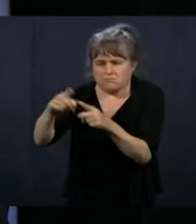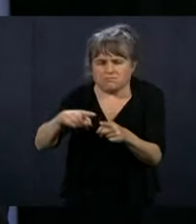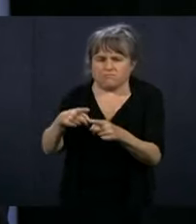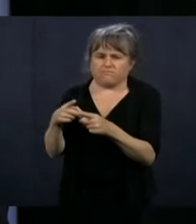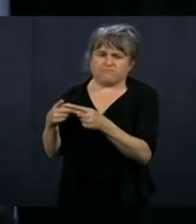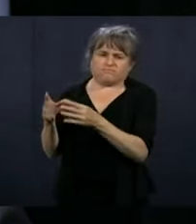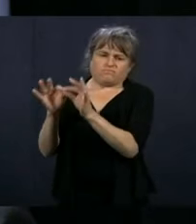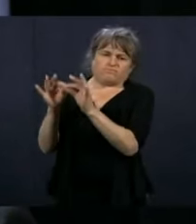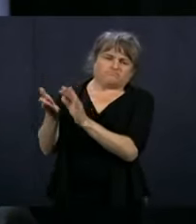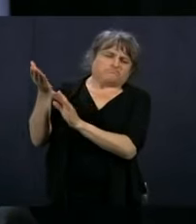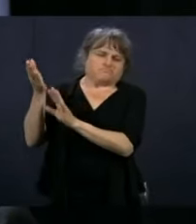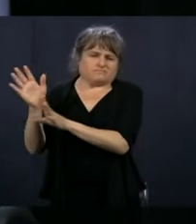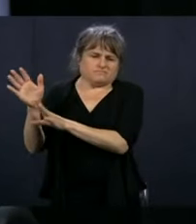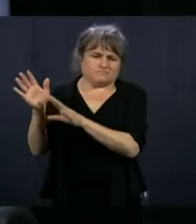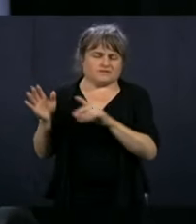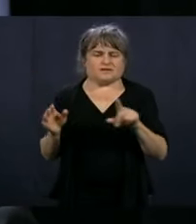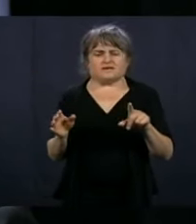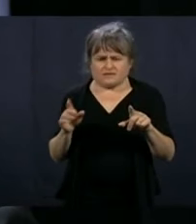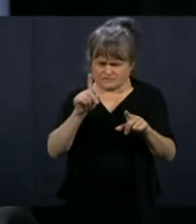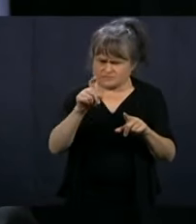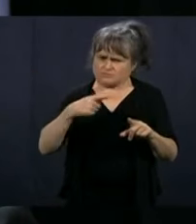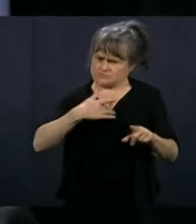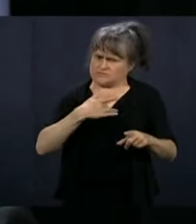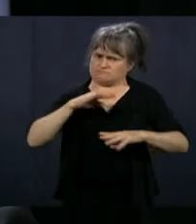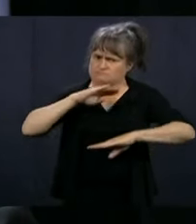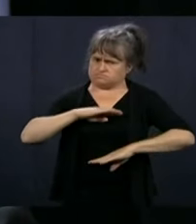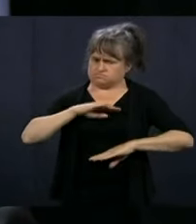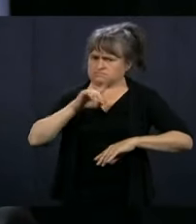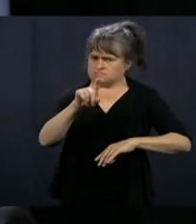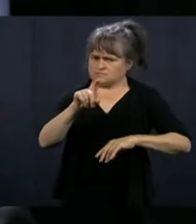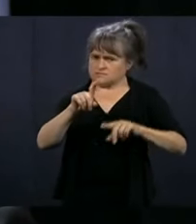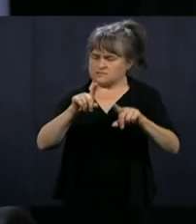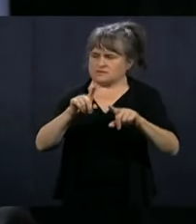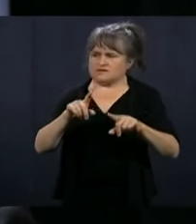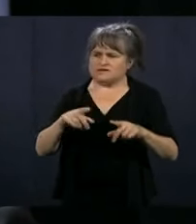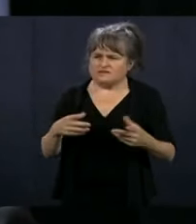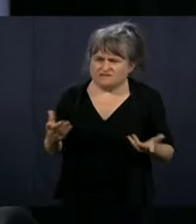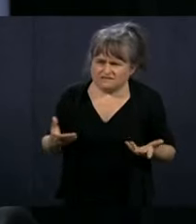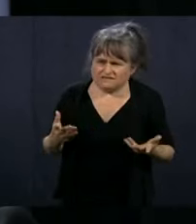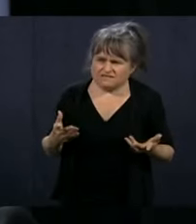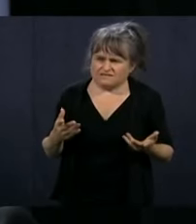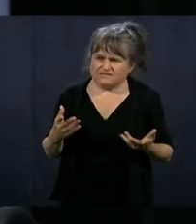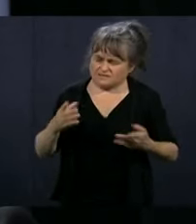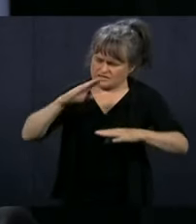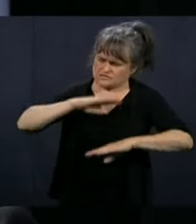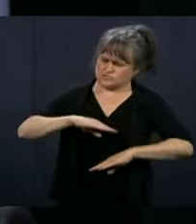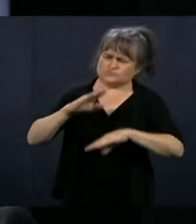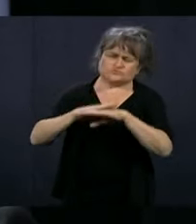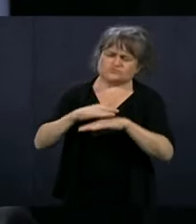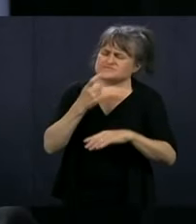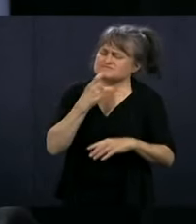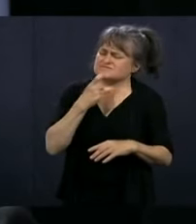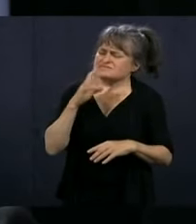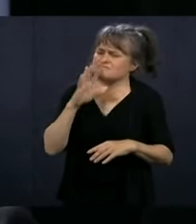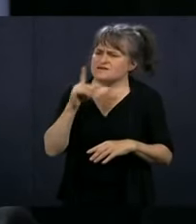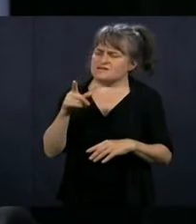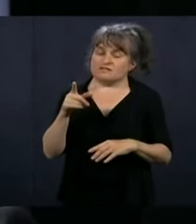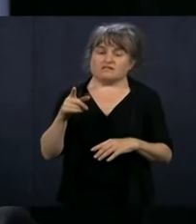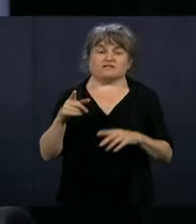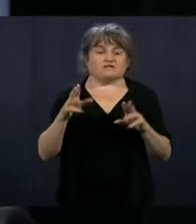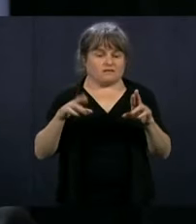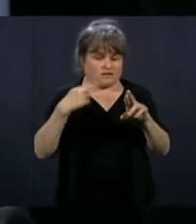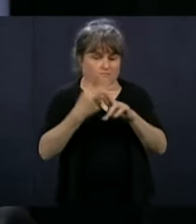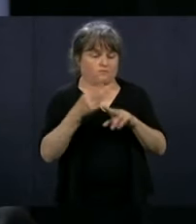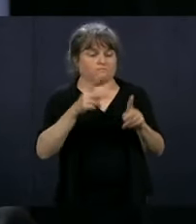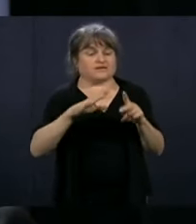practices in the construction environment? Whose words? The people who expressed themselves yesterday. They said vaguely